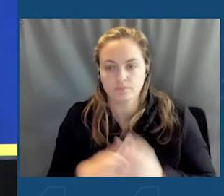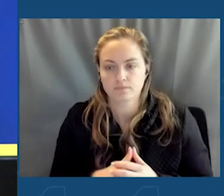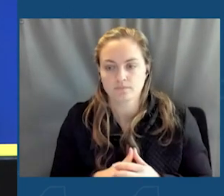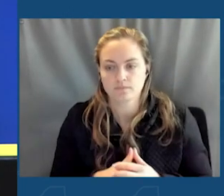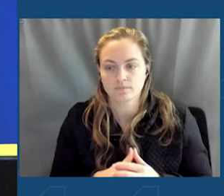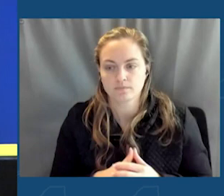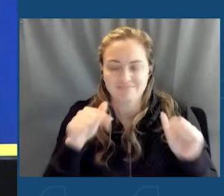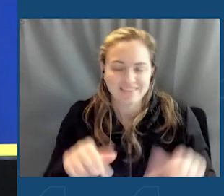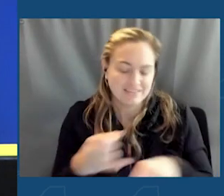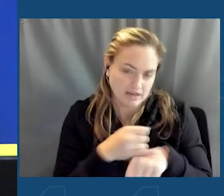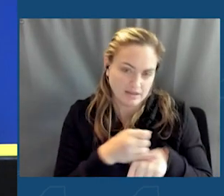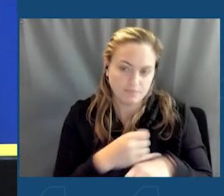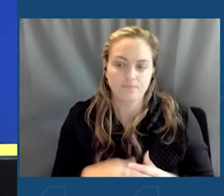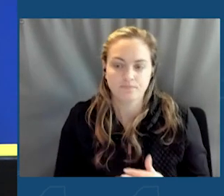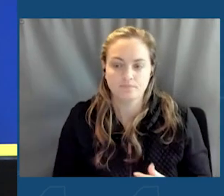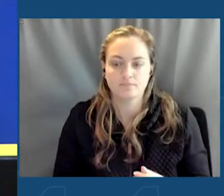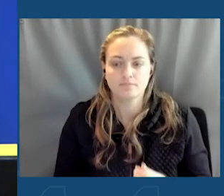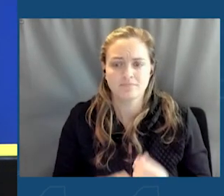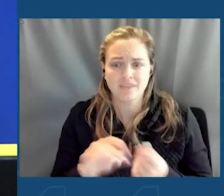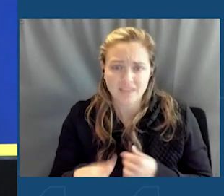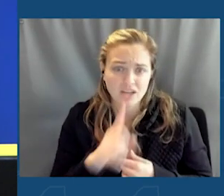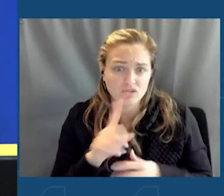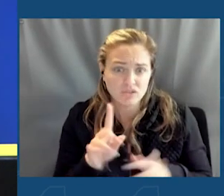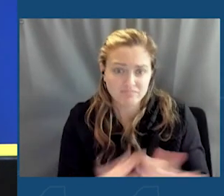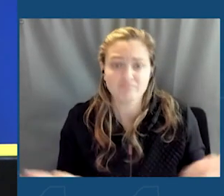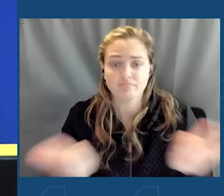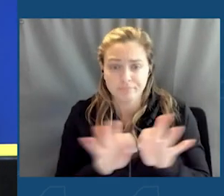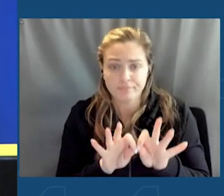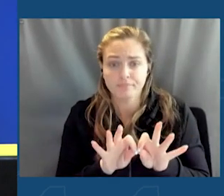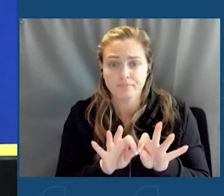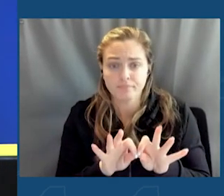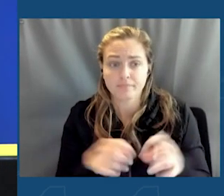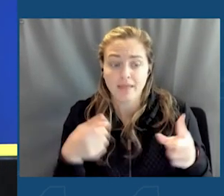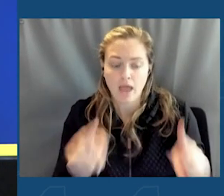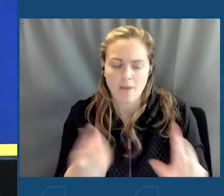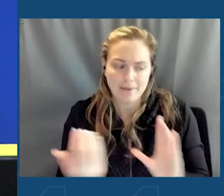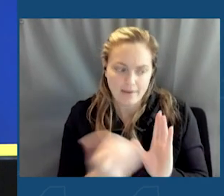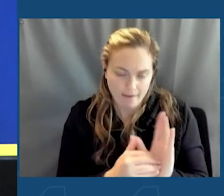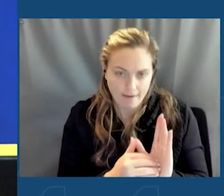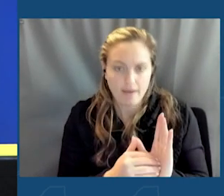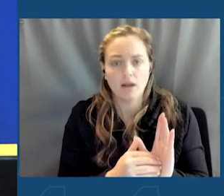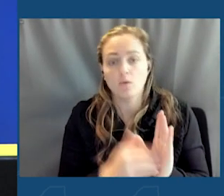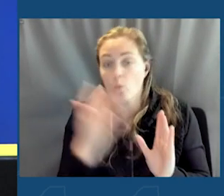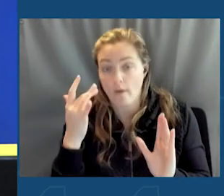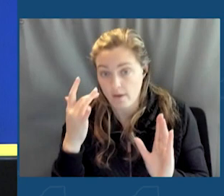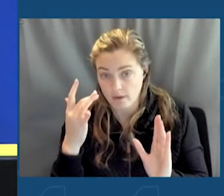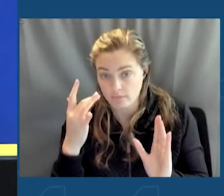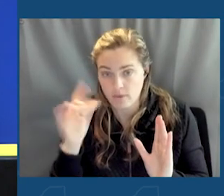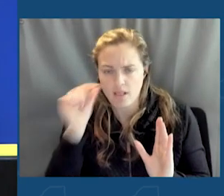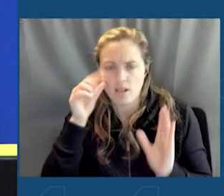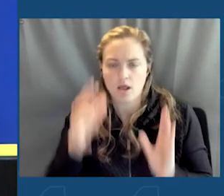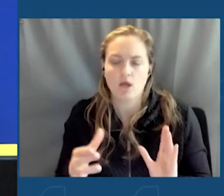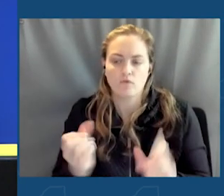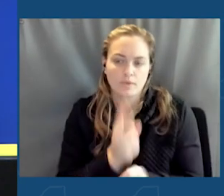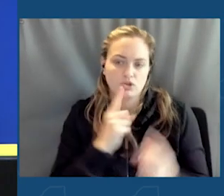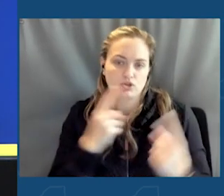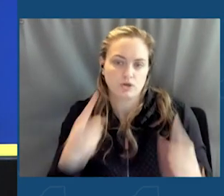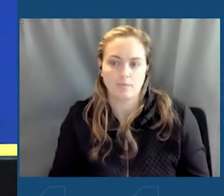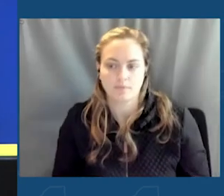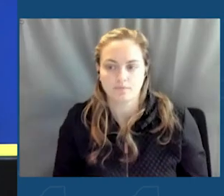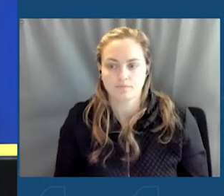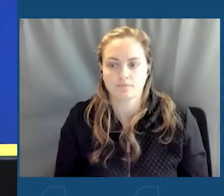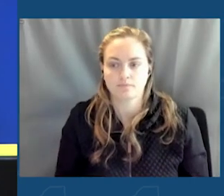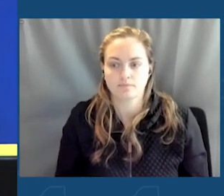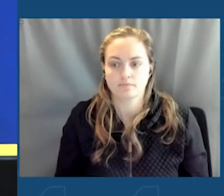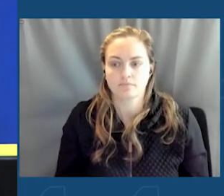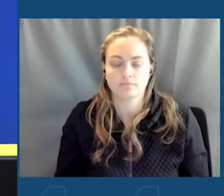of ours. And that's very, very important. And that's happening, again, because the governor has made it happen. And we can't